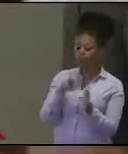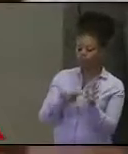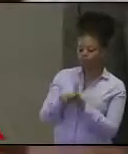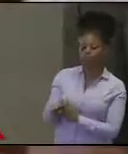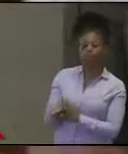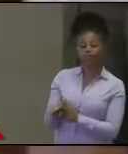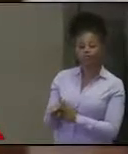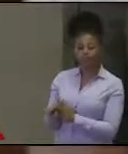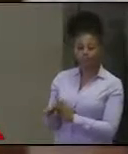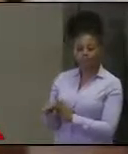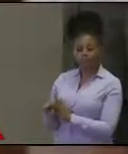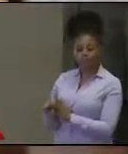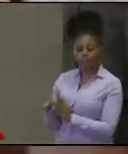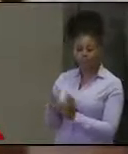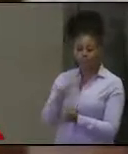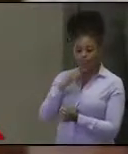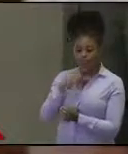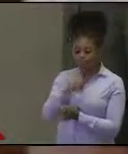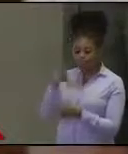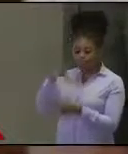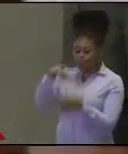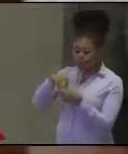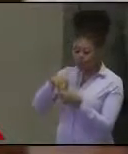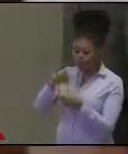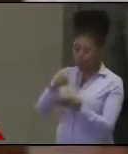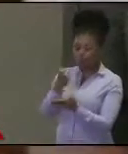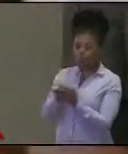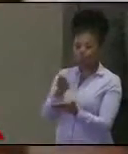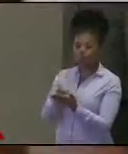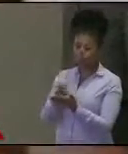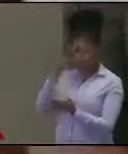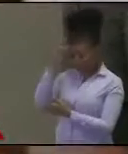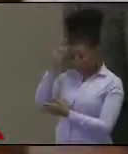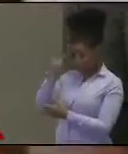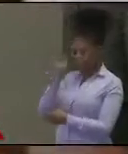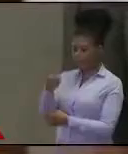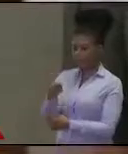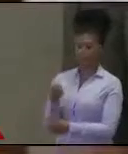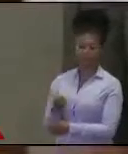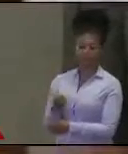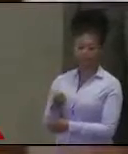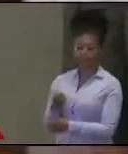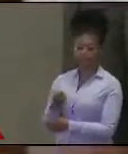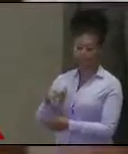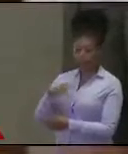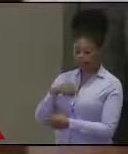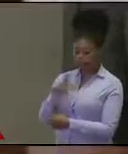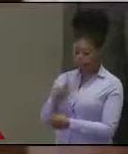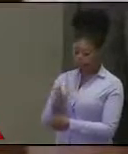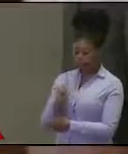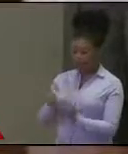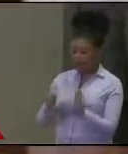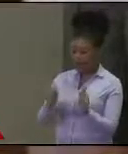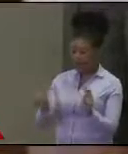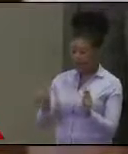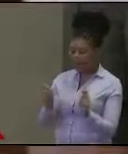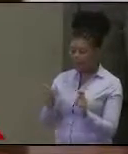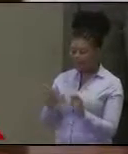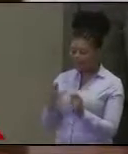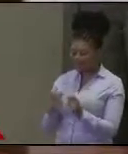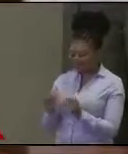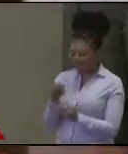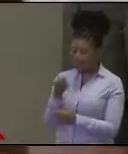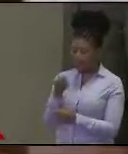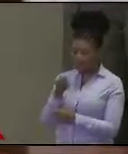session. You are contributing to the economy there, government is paying money. So we want to spend every likely cent that